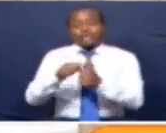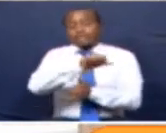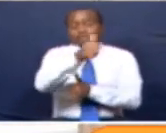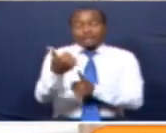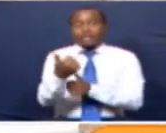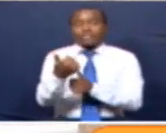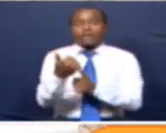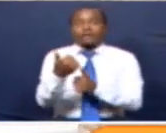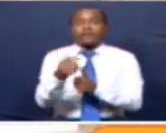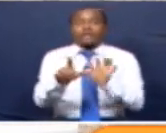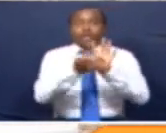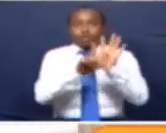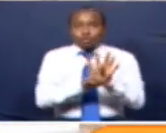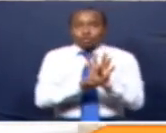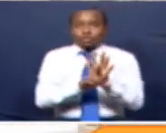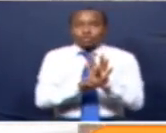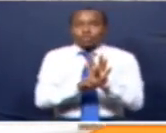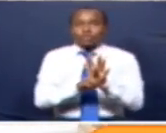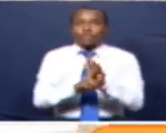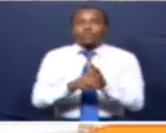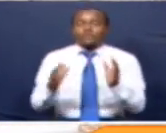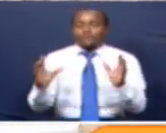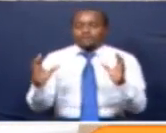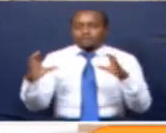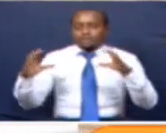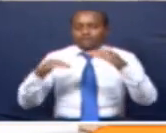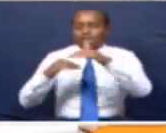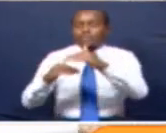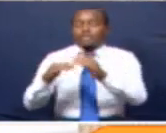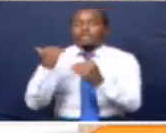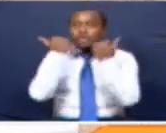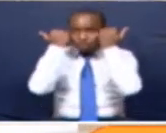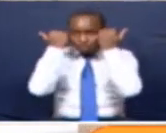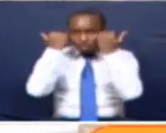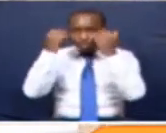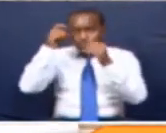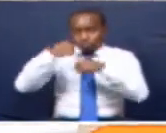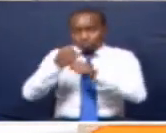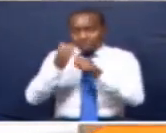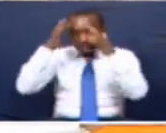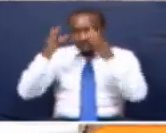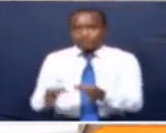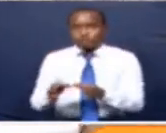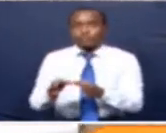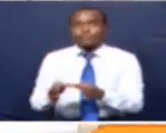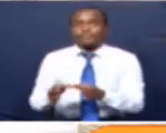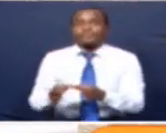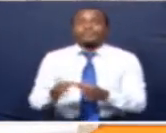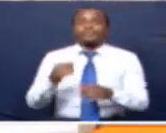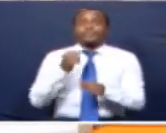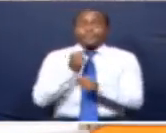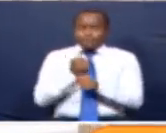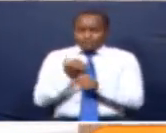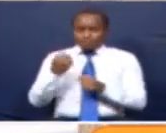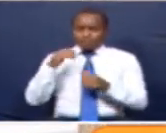courts mm-hmm. into only making decisions in a certain way, because legislators are to legislate, mm-hmm. but the work of judicial officers is to interpret the